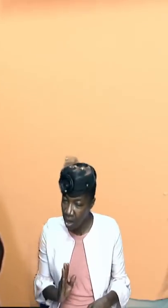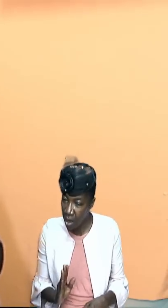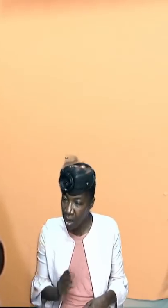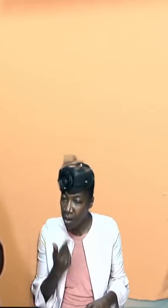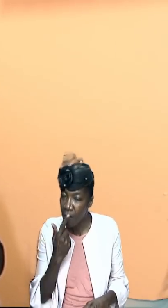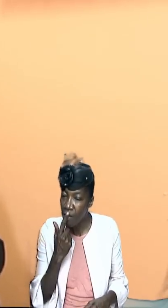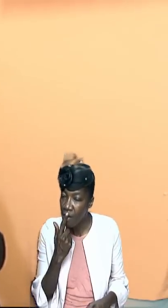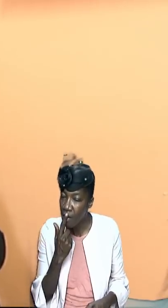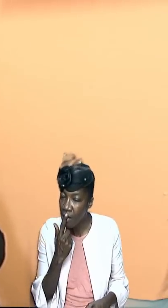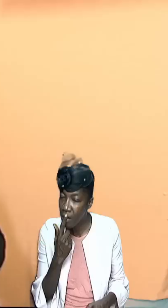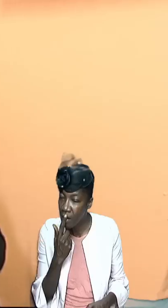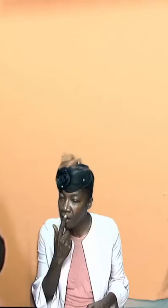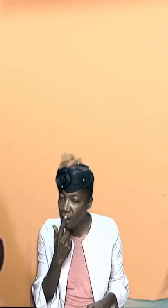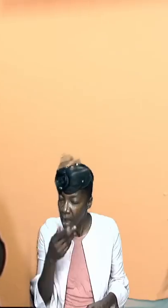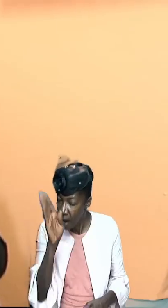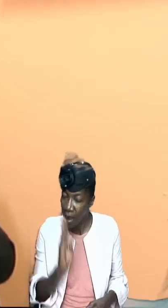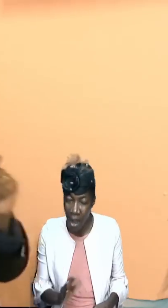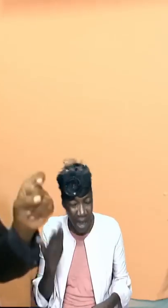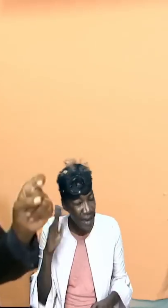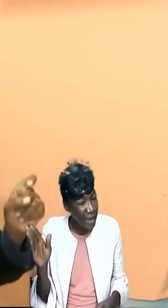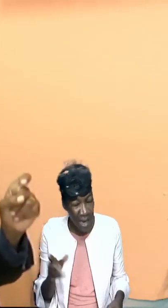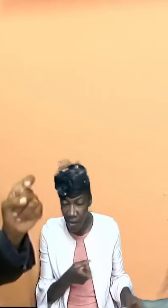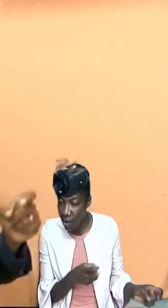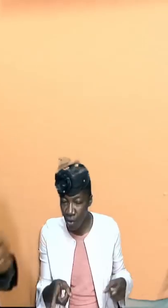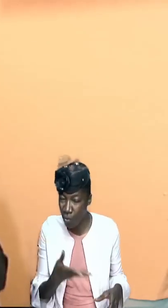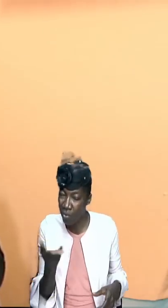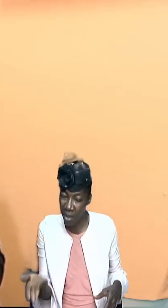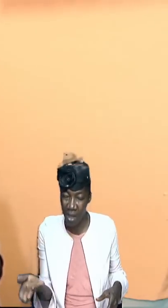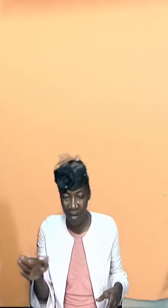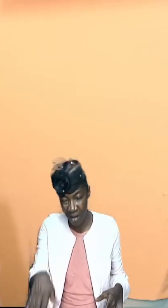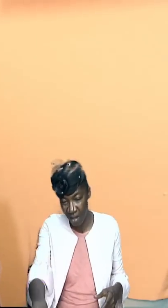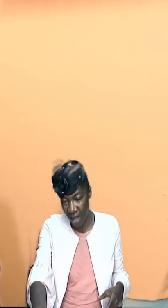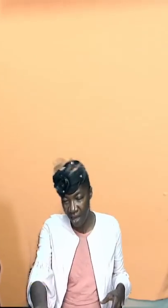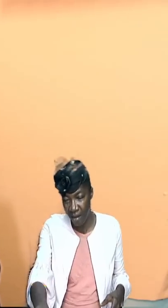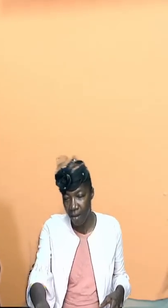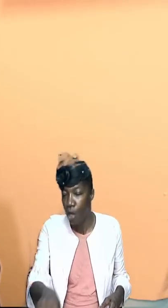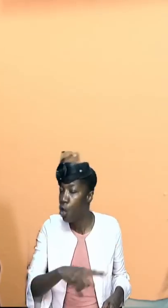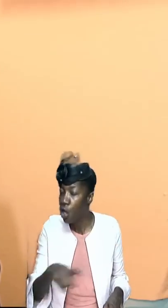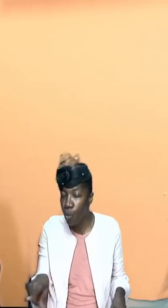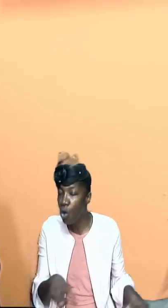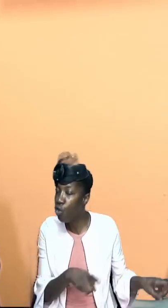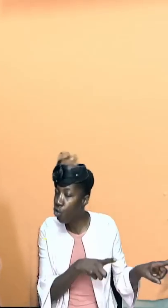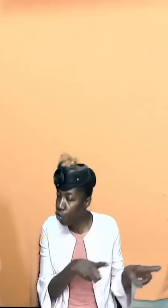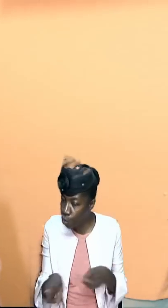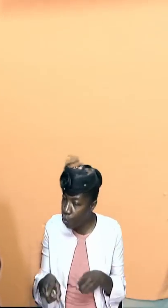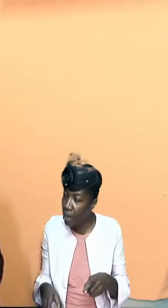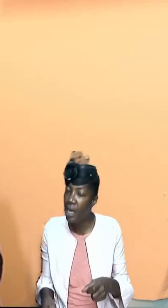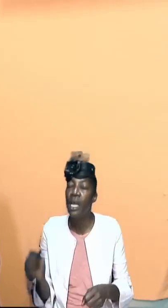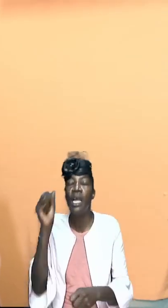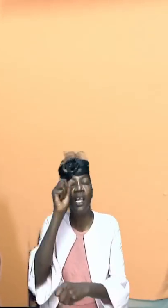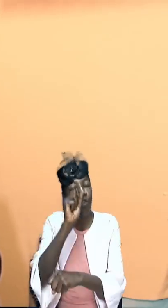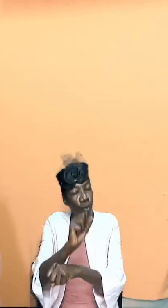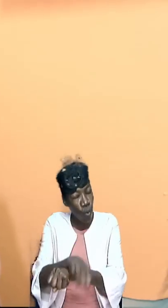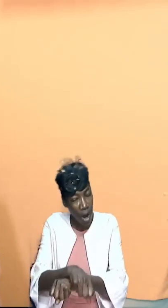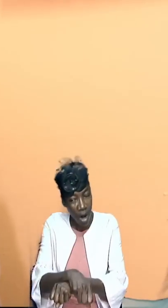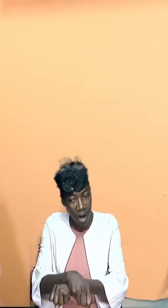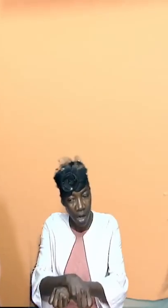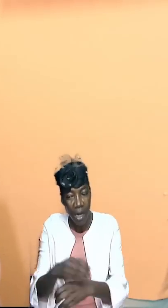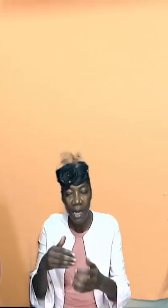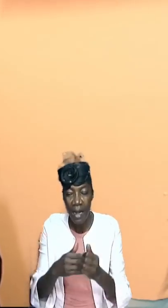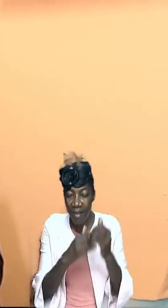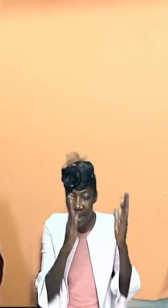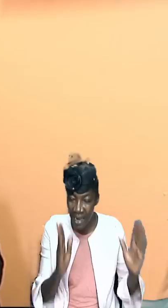doing his professional work as a leader in the area of